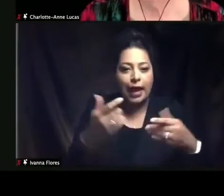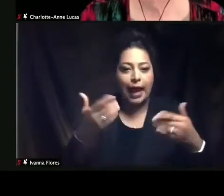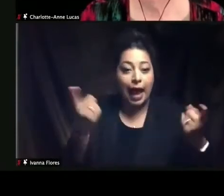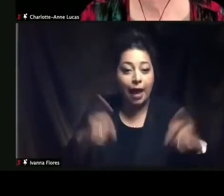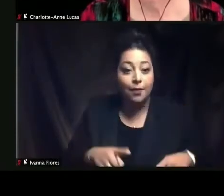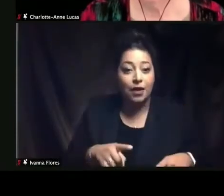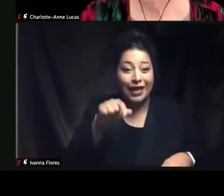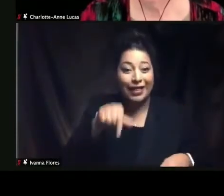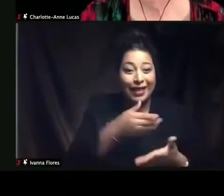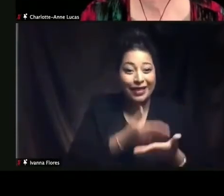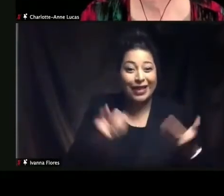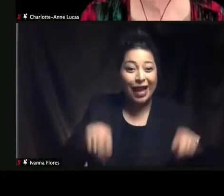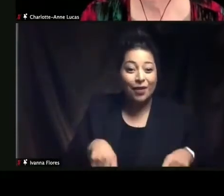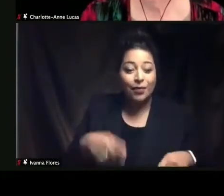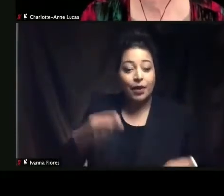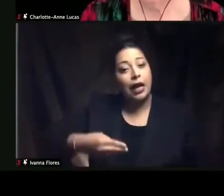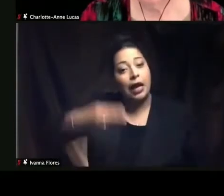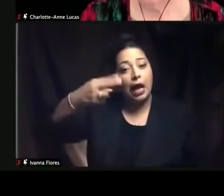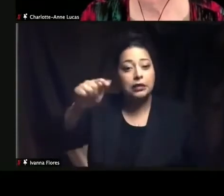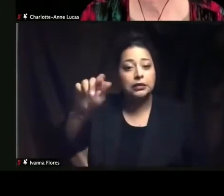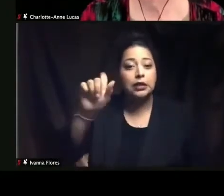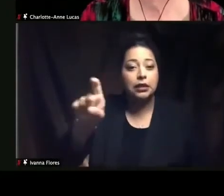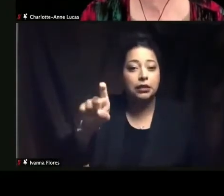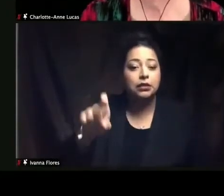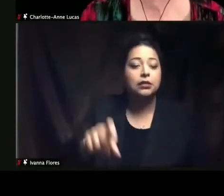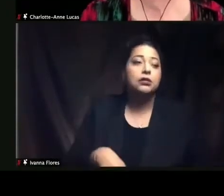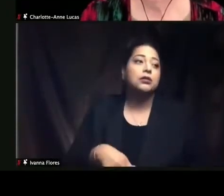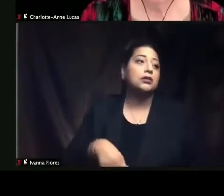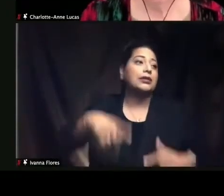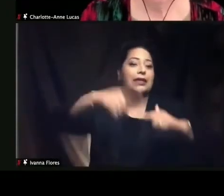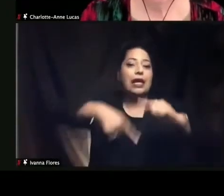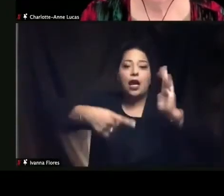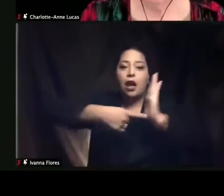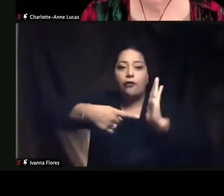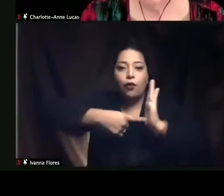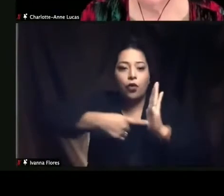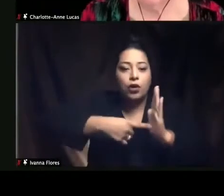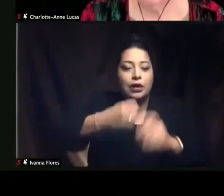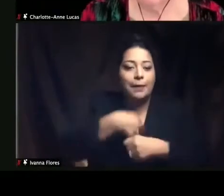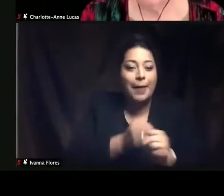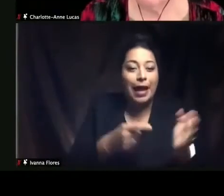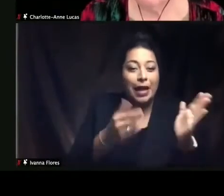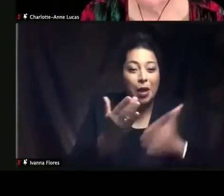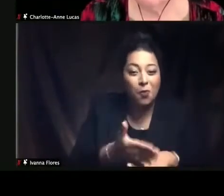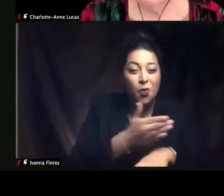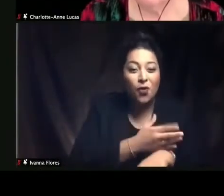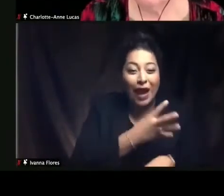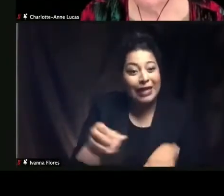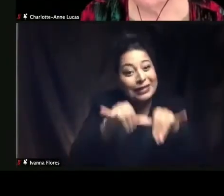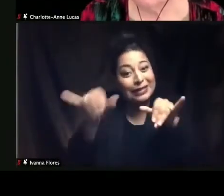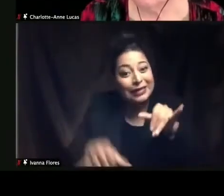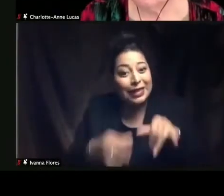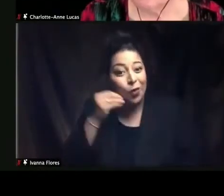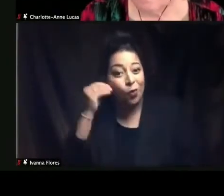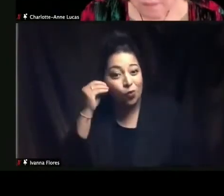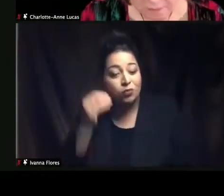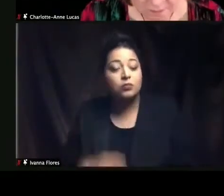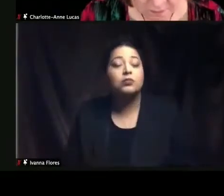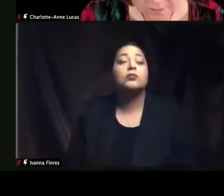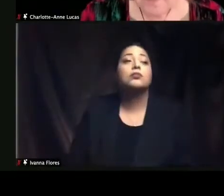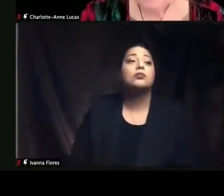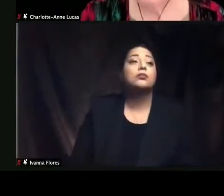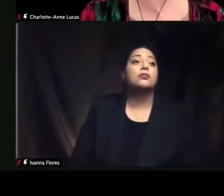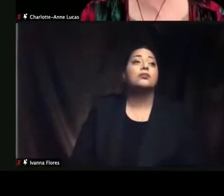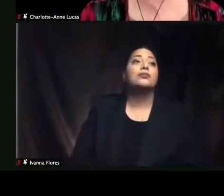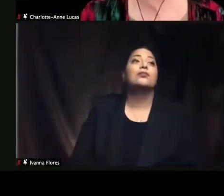mean by these things? Higher taxes, situations where they can't afford to make these improvements and stay in their homes. Beyond that, though, as